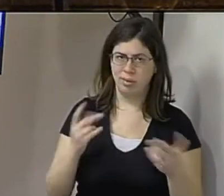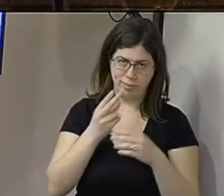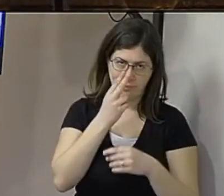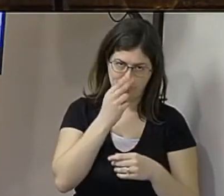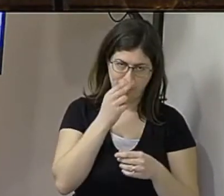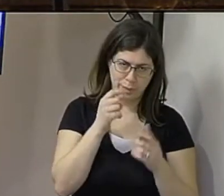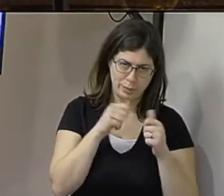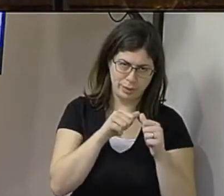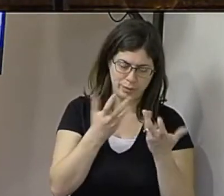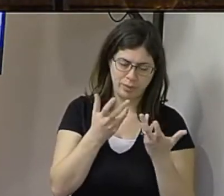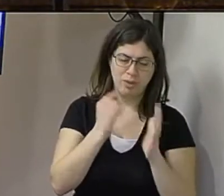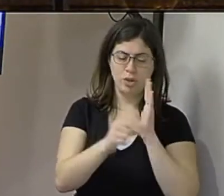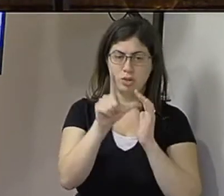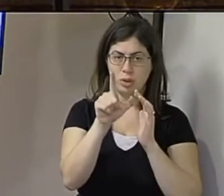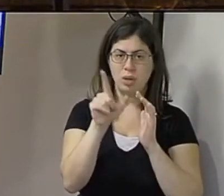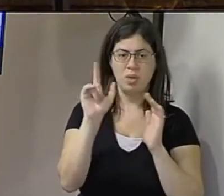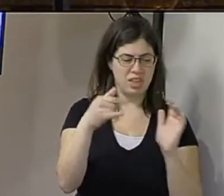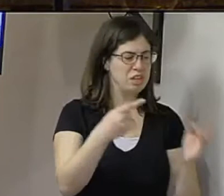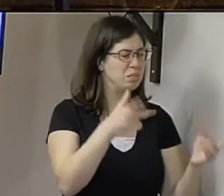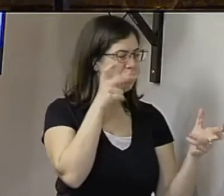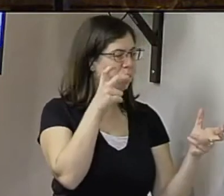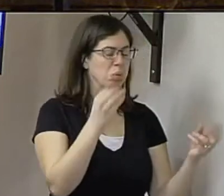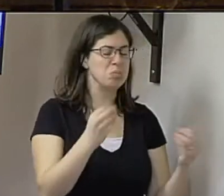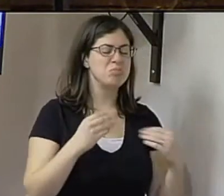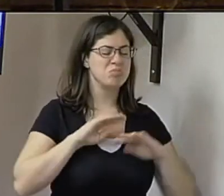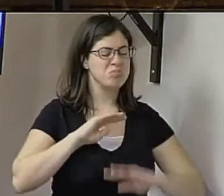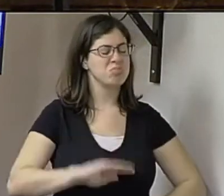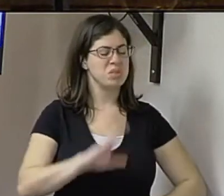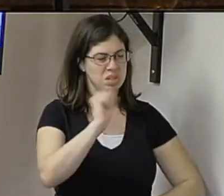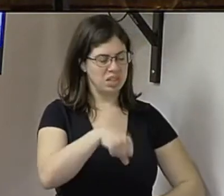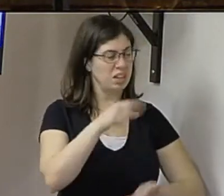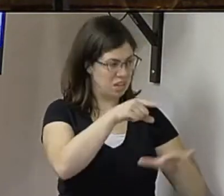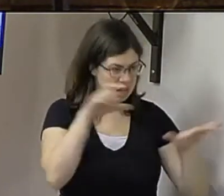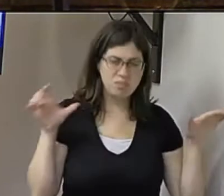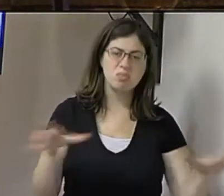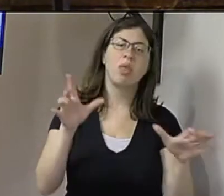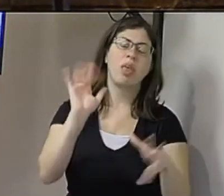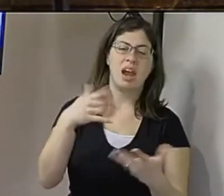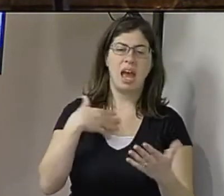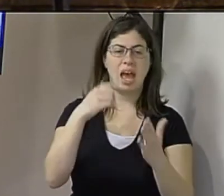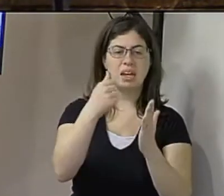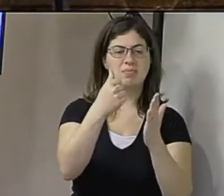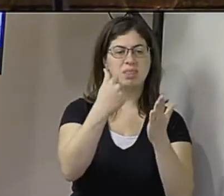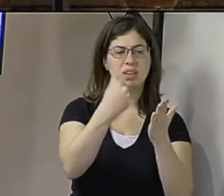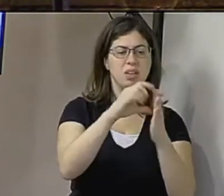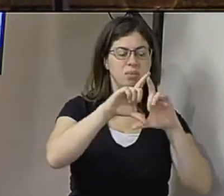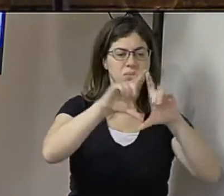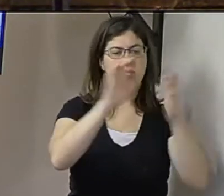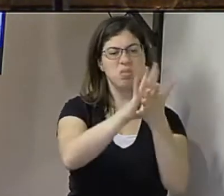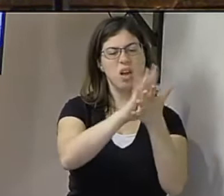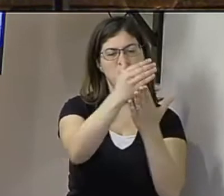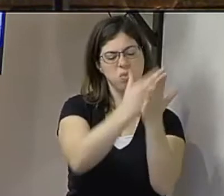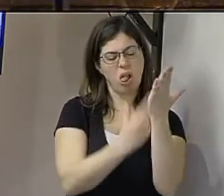continues. Verse 21, this advice pleased the king and the princes, and the king did as Memucan proposed. He sent letters to all the royal provinces, to